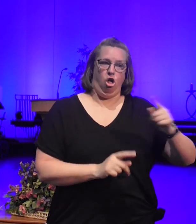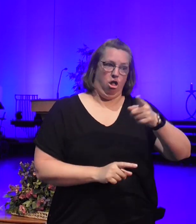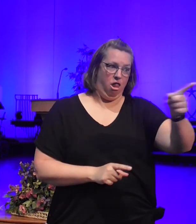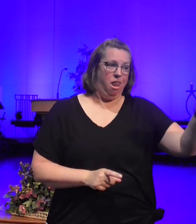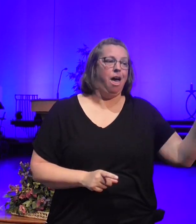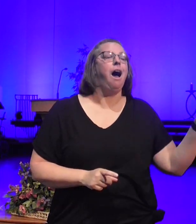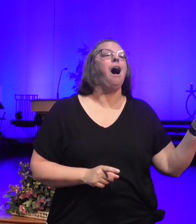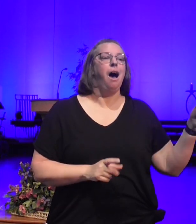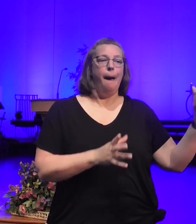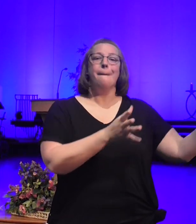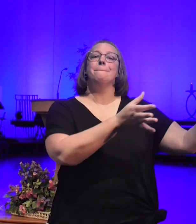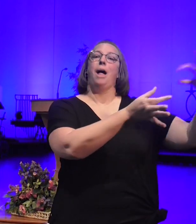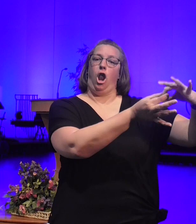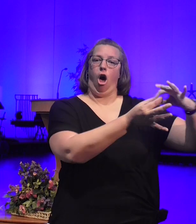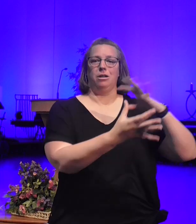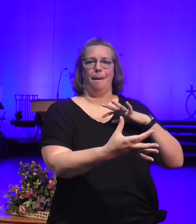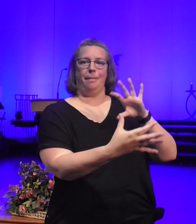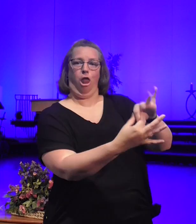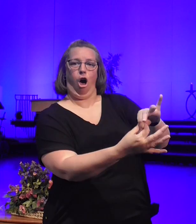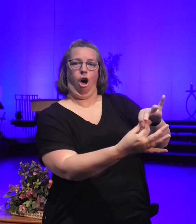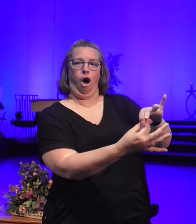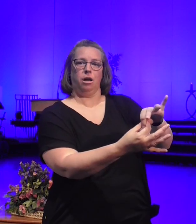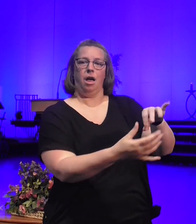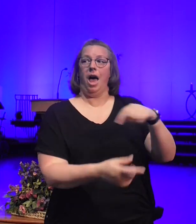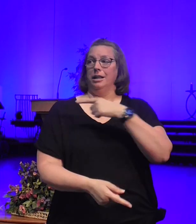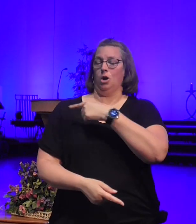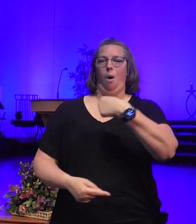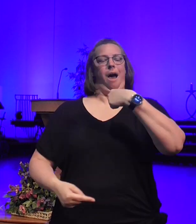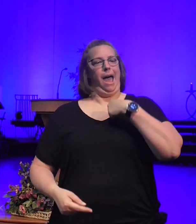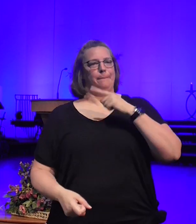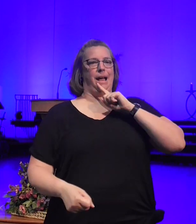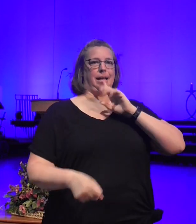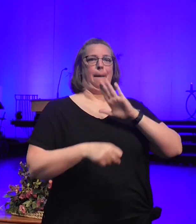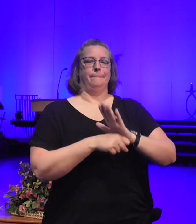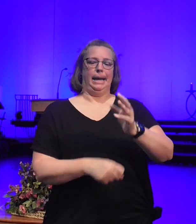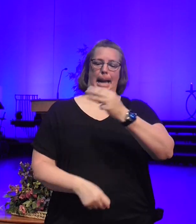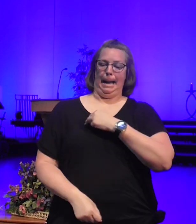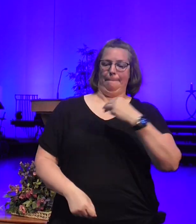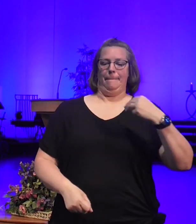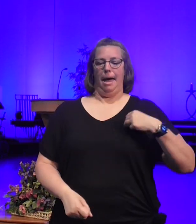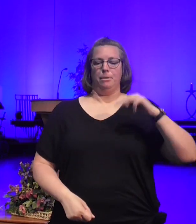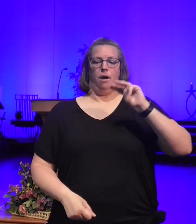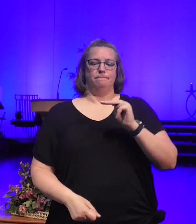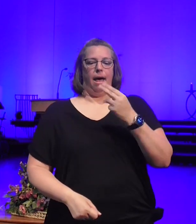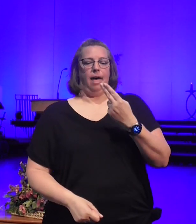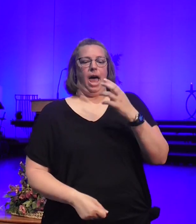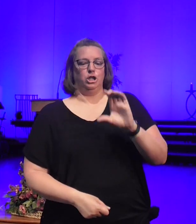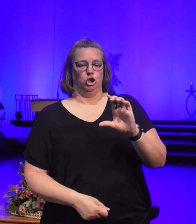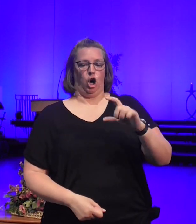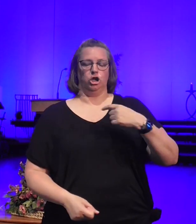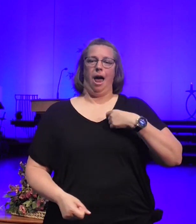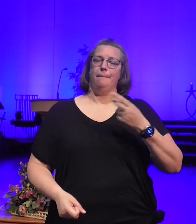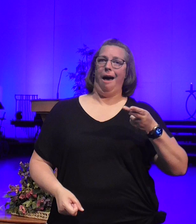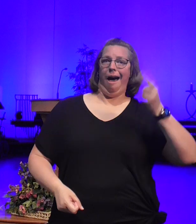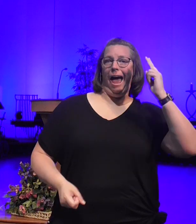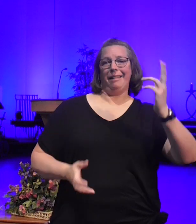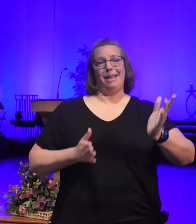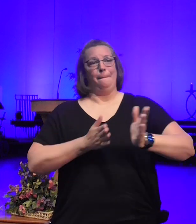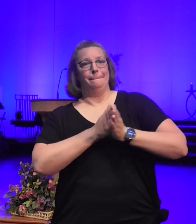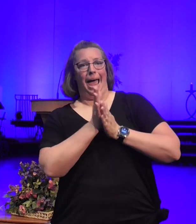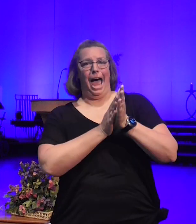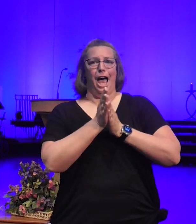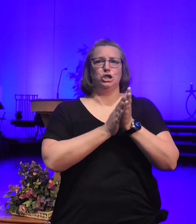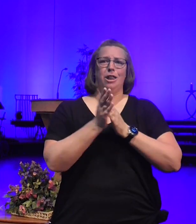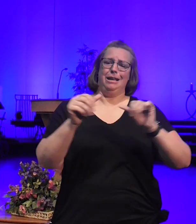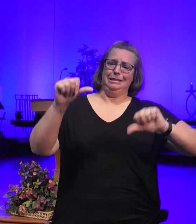belong. I am a committed member of Mile High Church, and I am a highly passionate